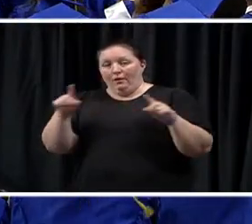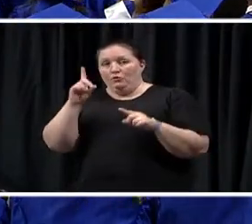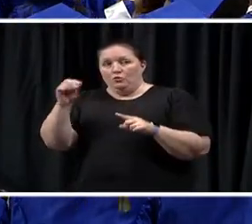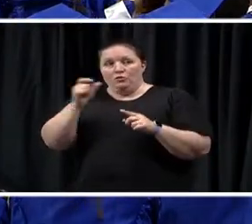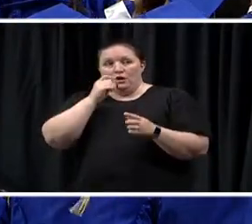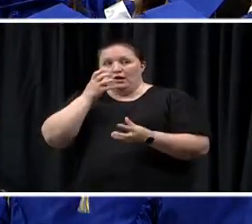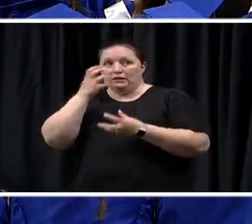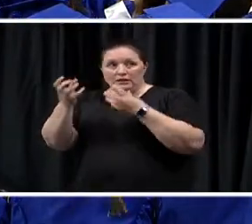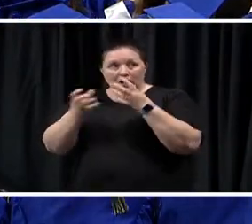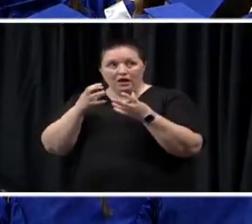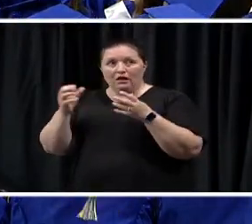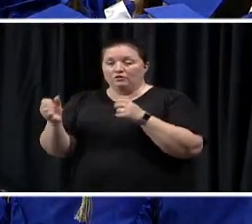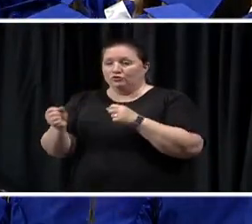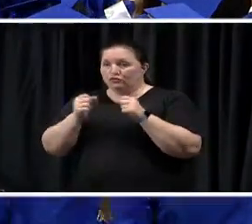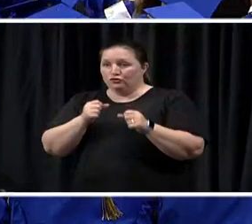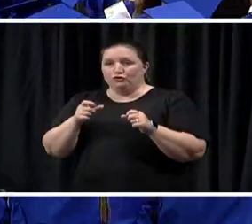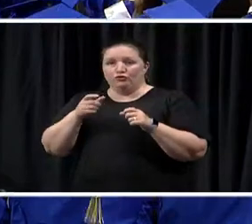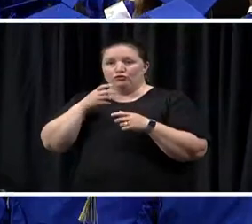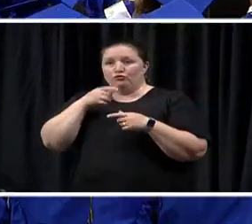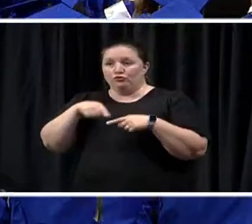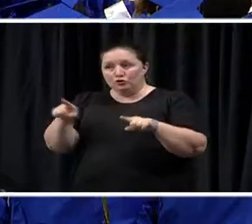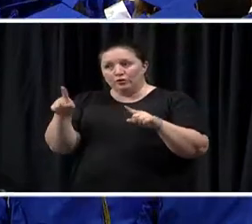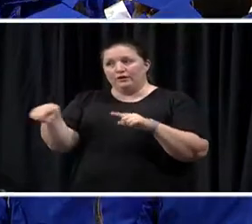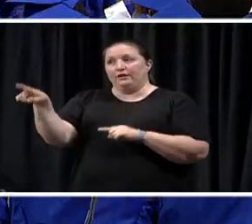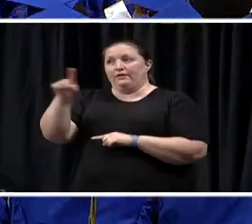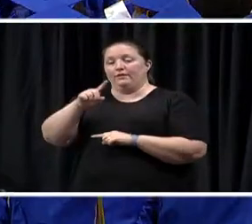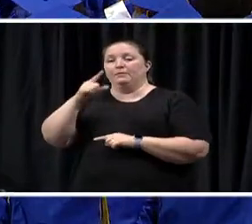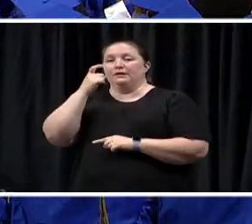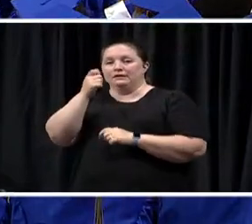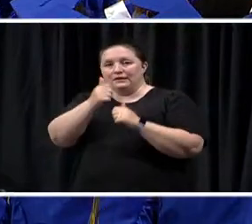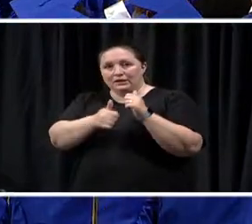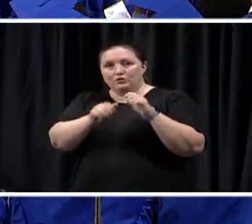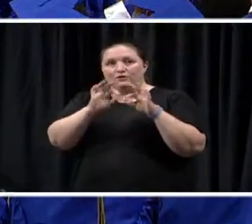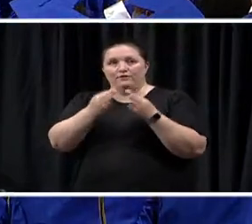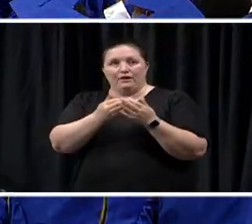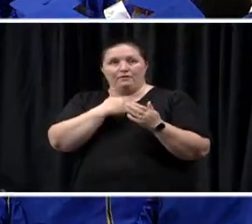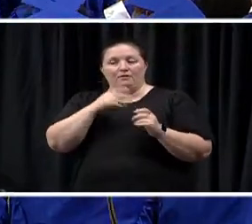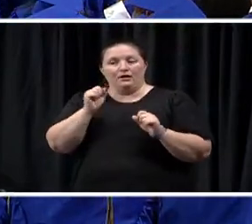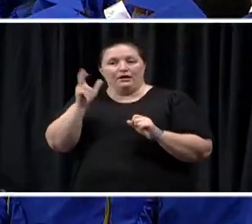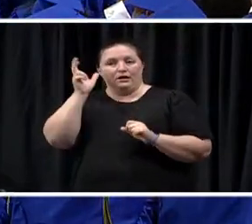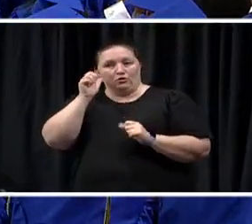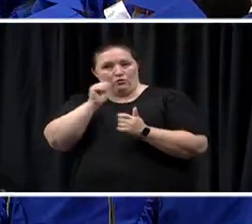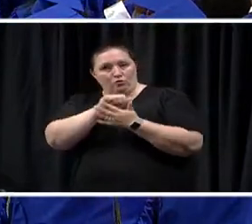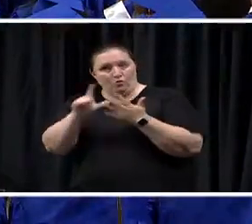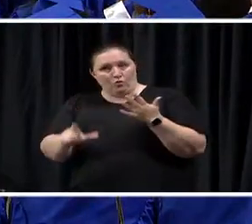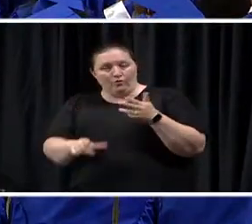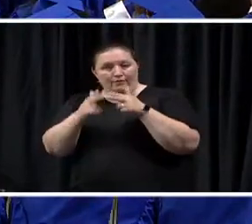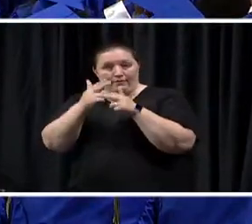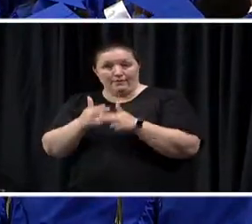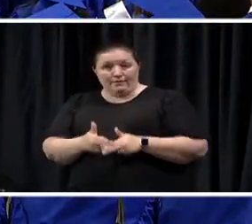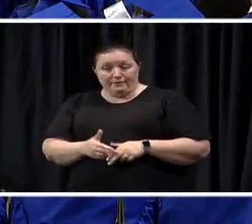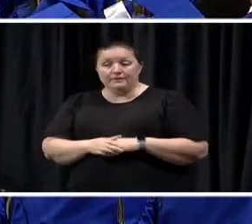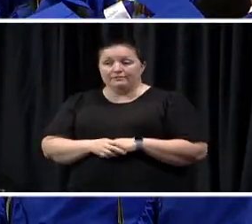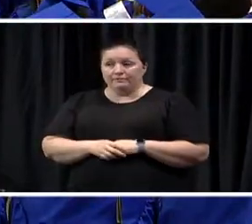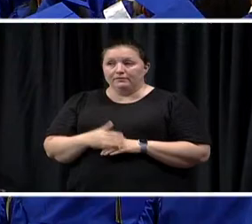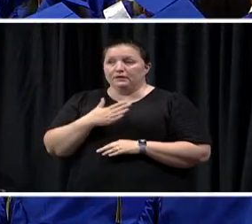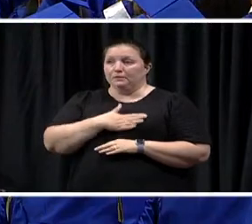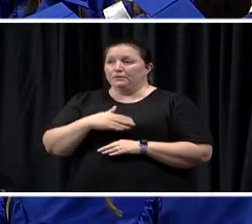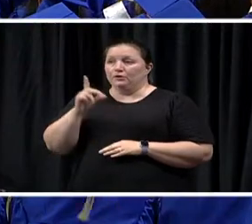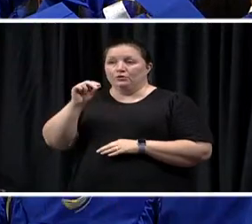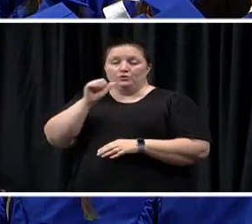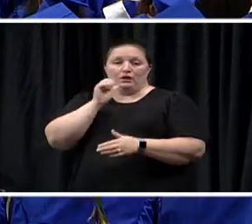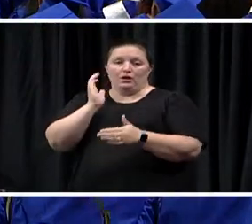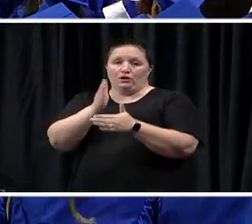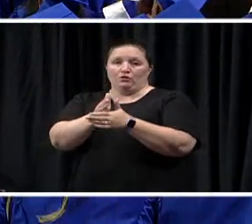their names are being announced so that each and every family member can hear the names of all graduates. Please do not interrupt